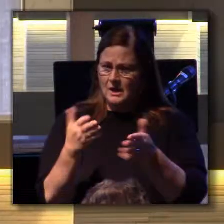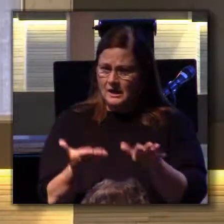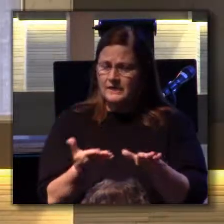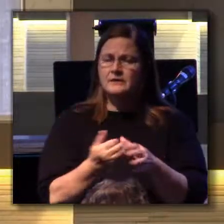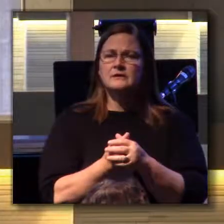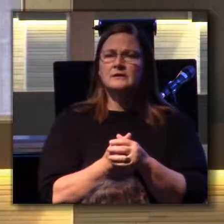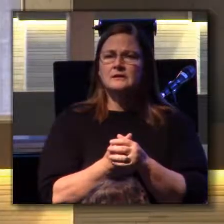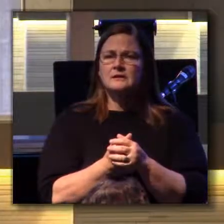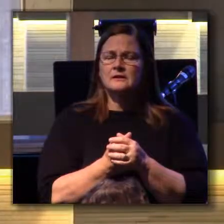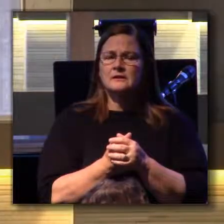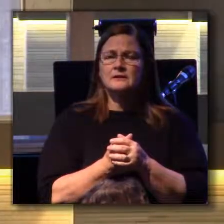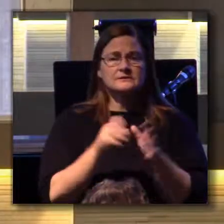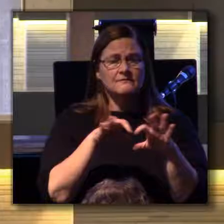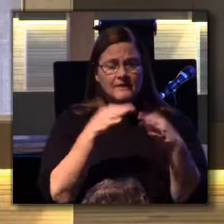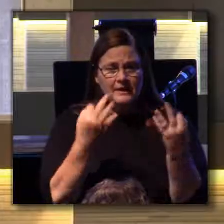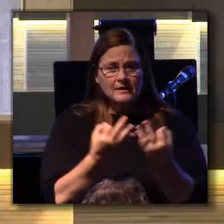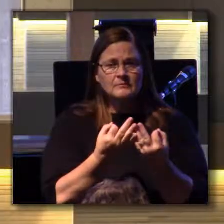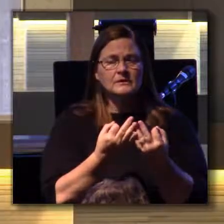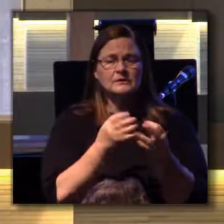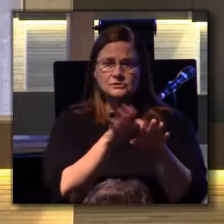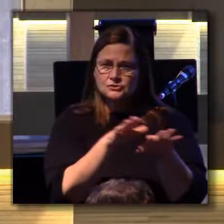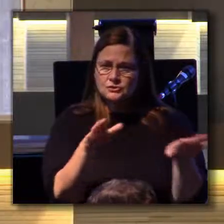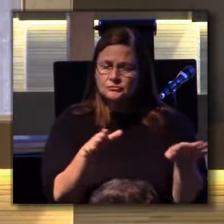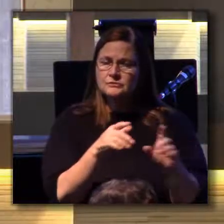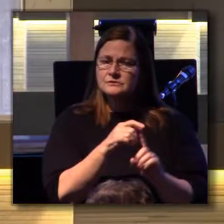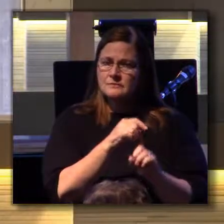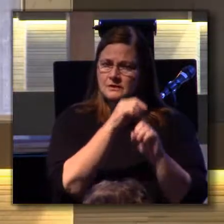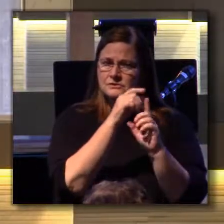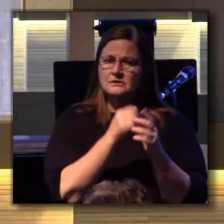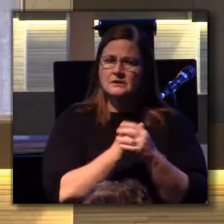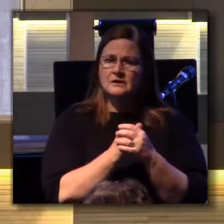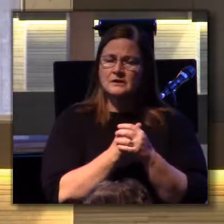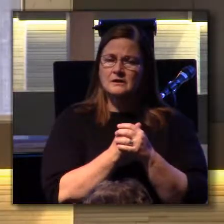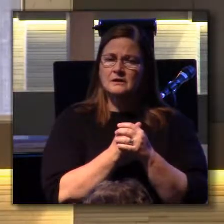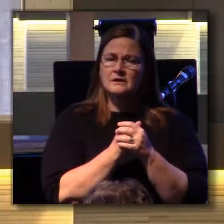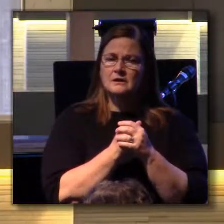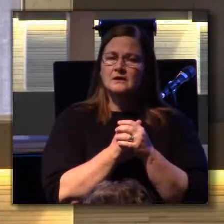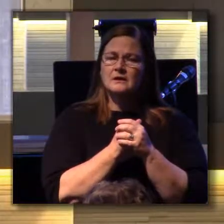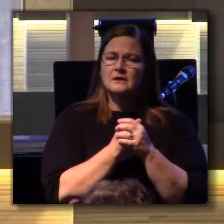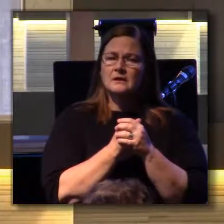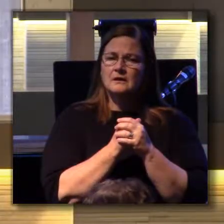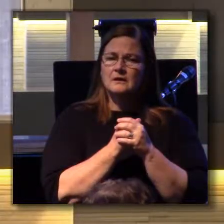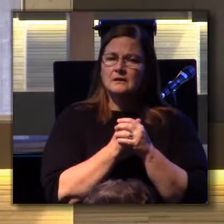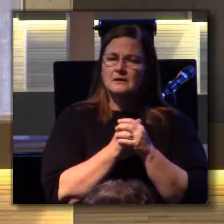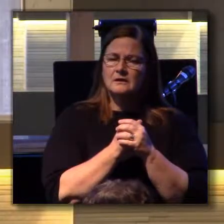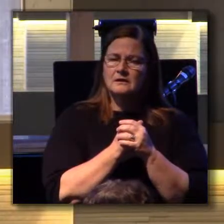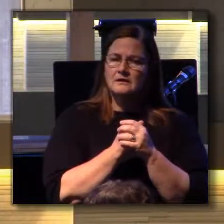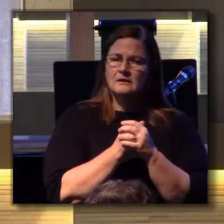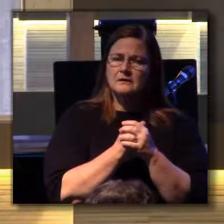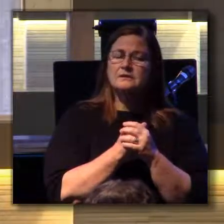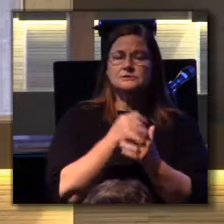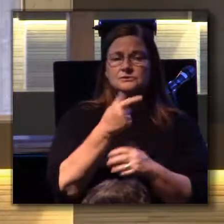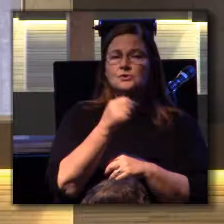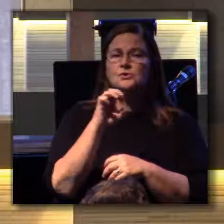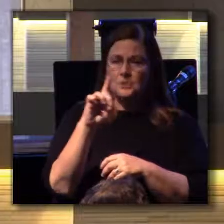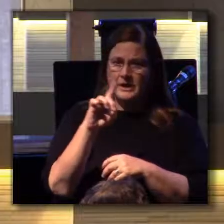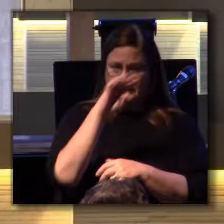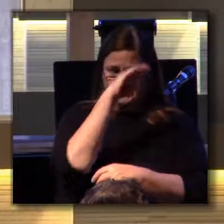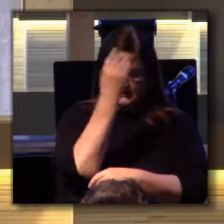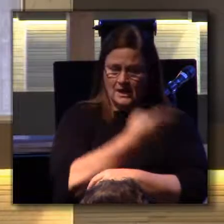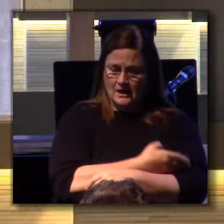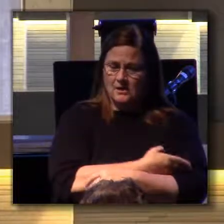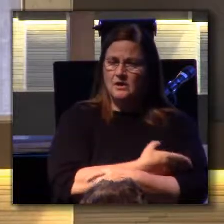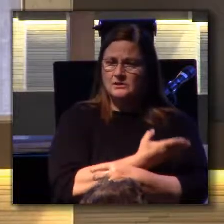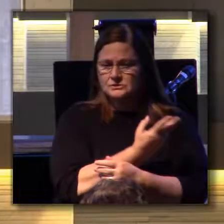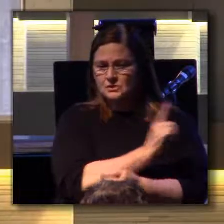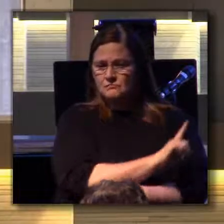family, his children especially, a couple of his children, his grandson also got up and spoke. A